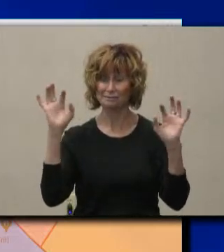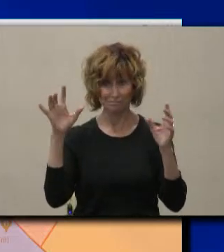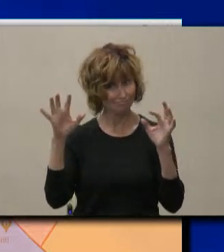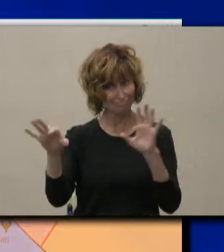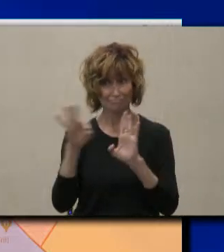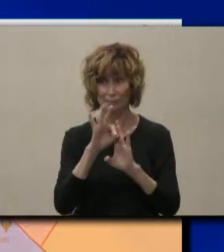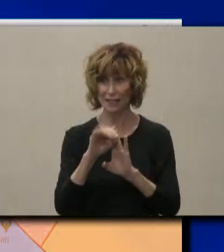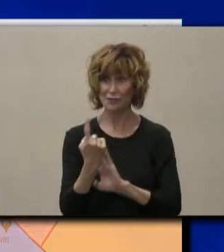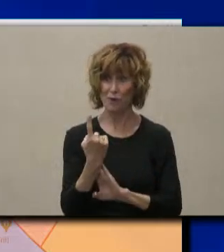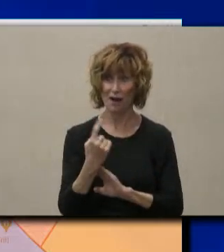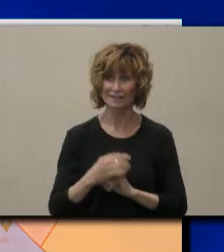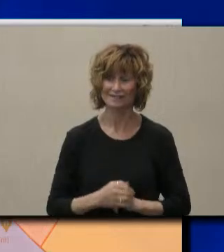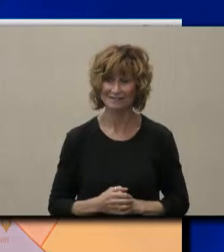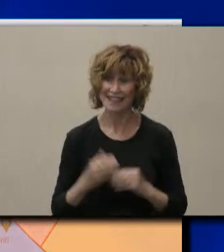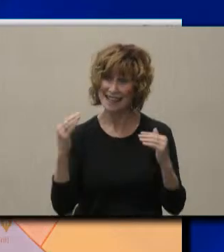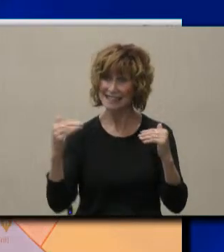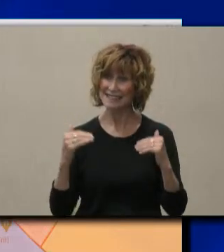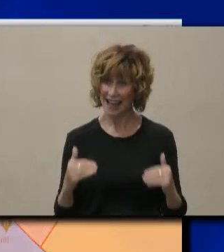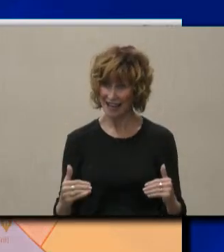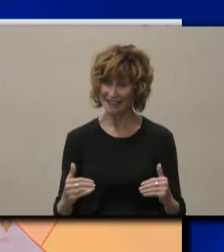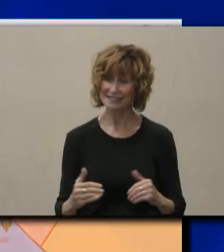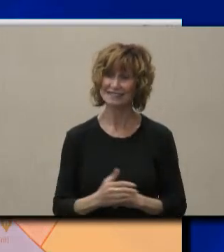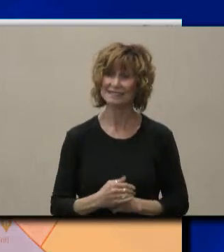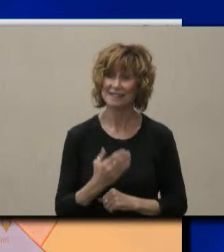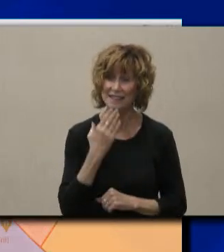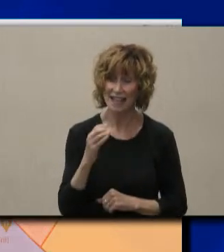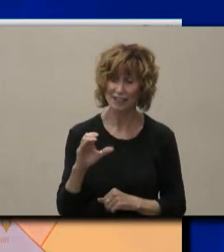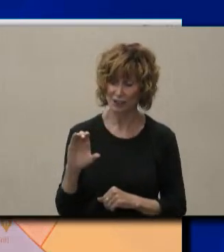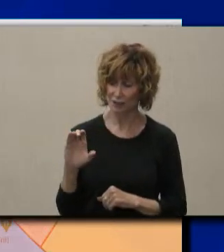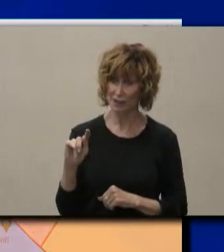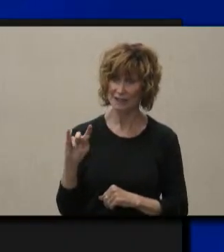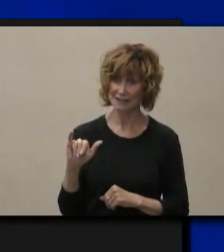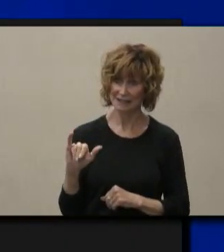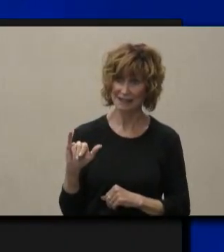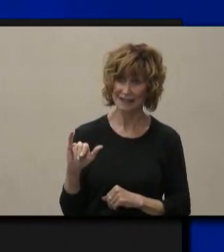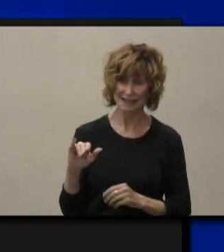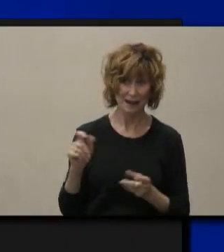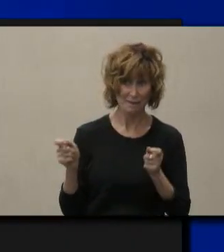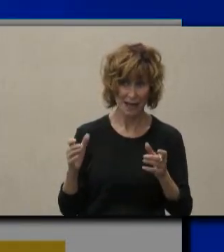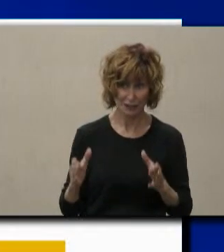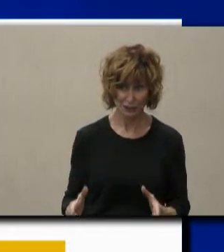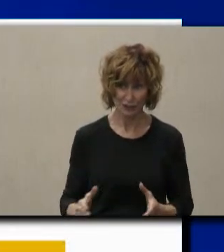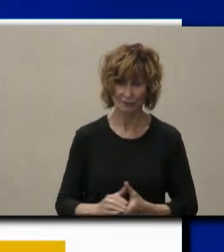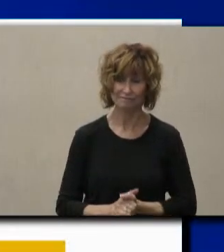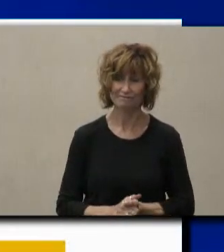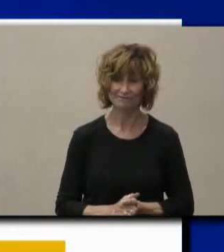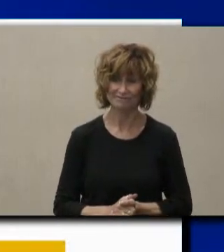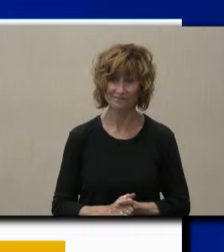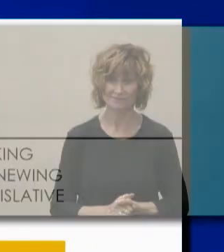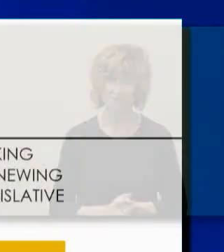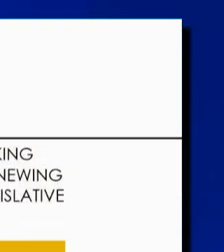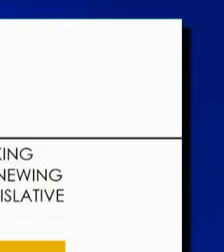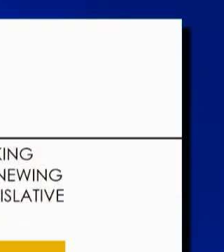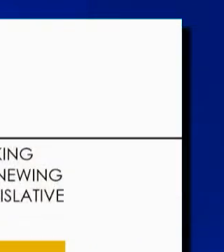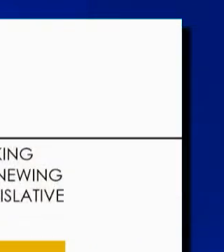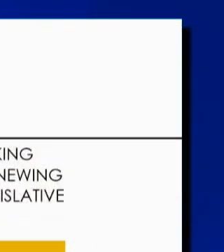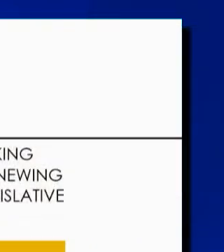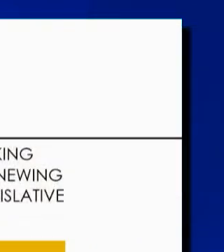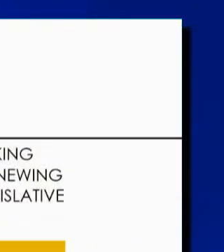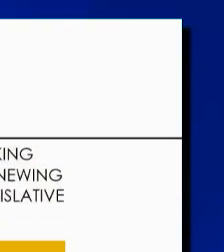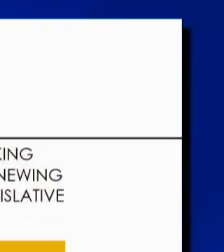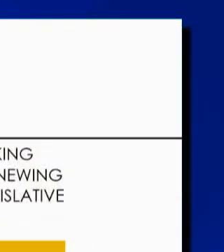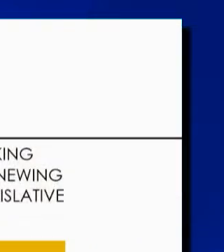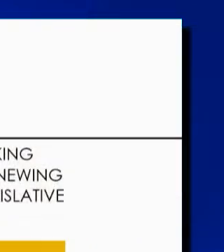go to the next item, Mr. City Manager. Thank you, Mr. Mayor, members of the council. This is our regular